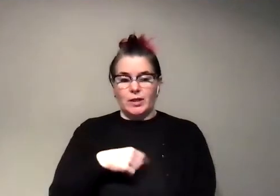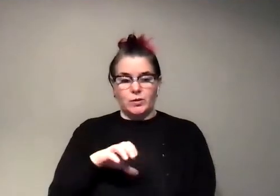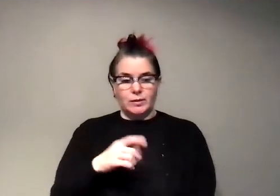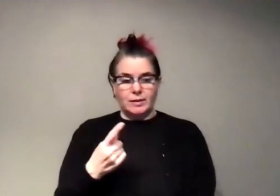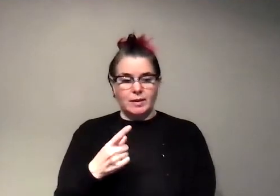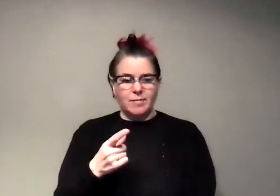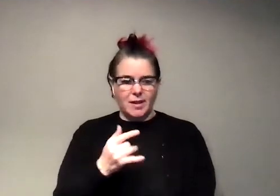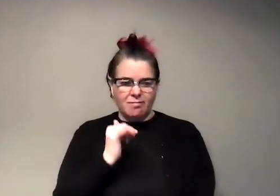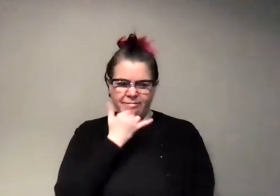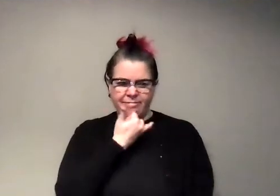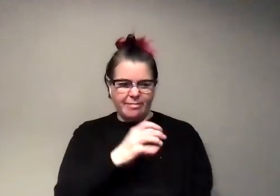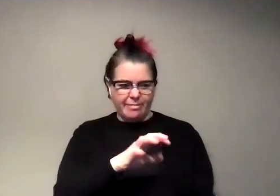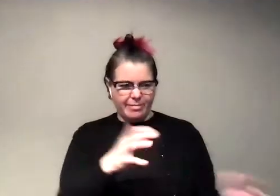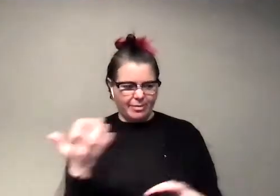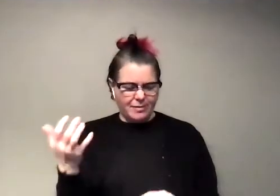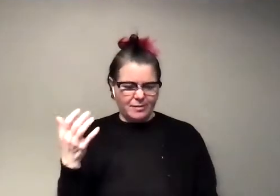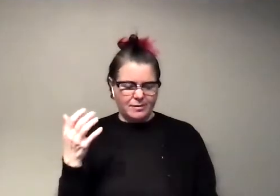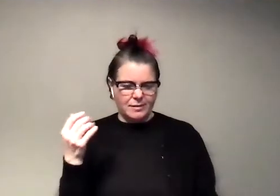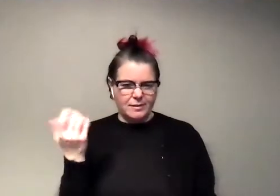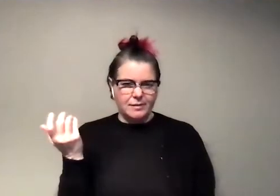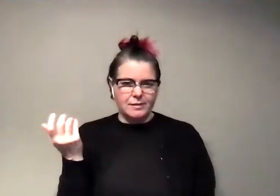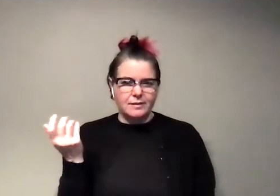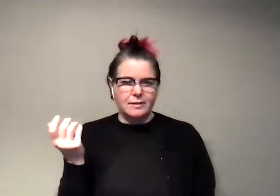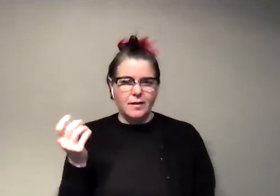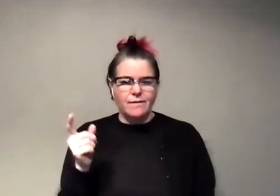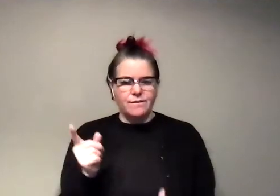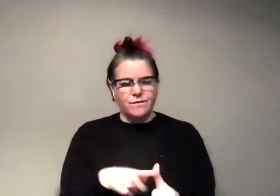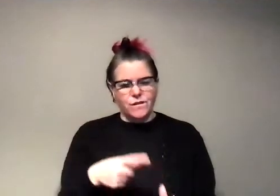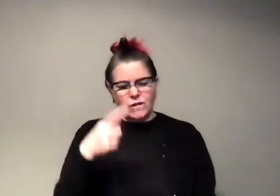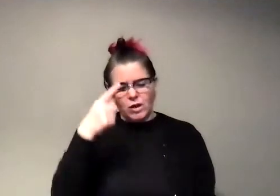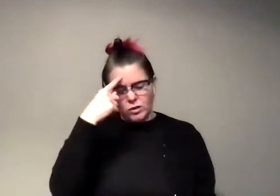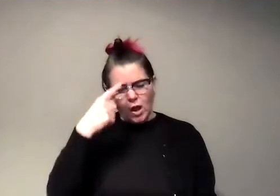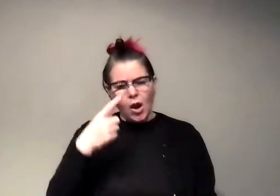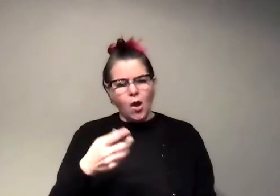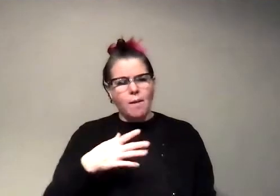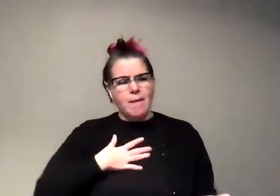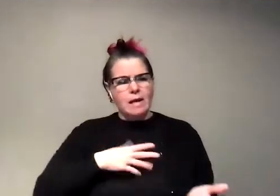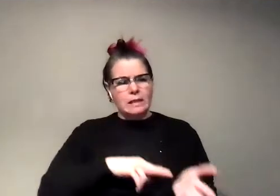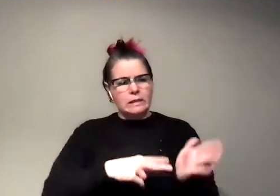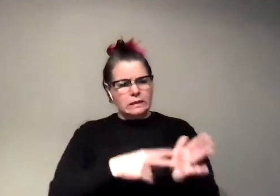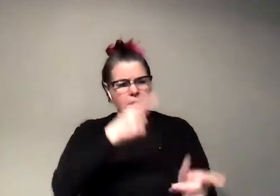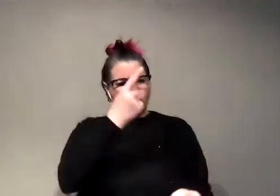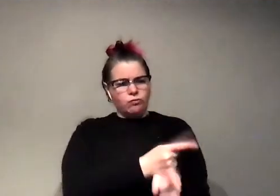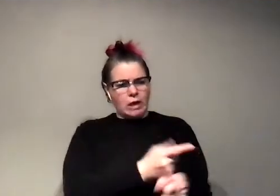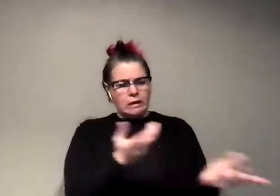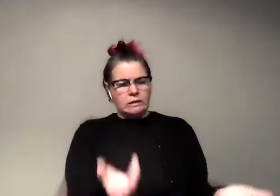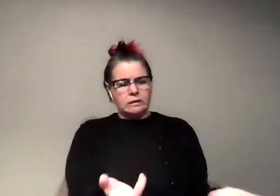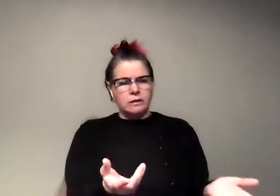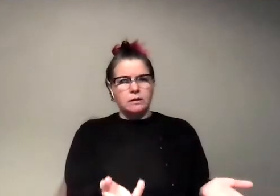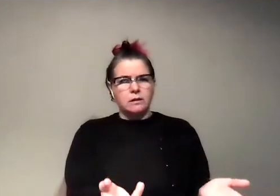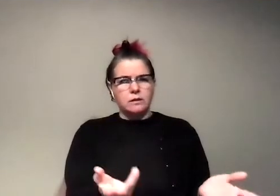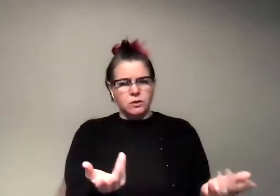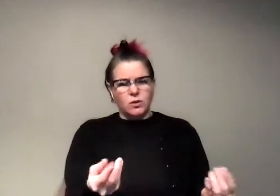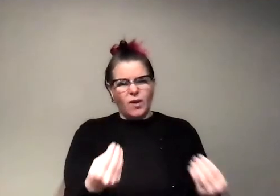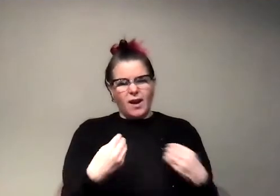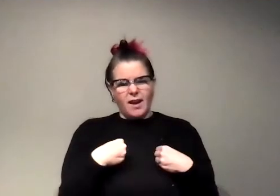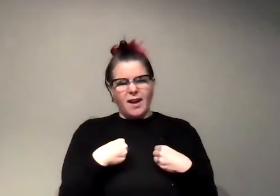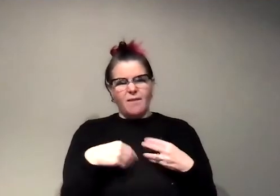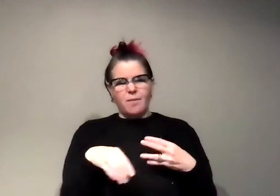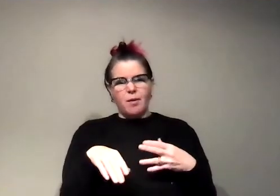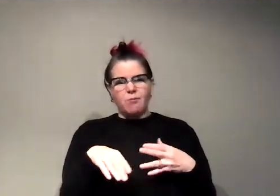right, our first thought is, well, we intended it to be right, right? So like, give me a break. But if somebody